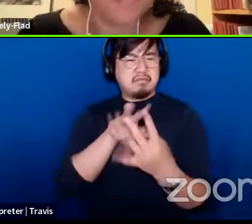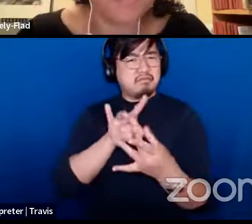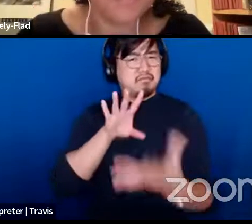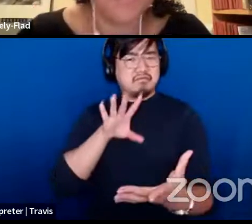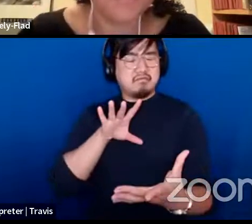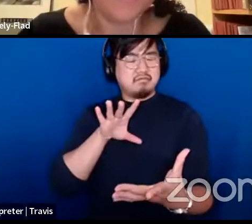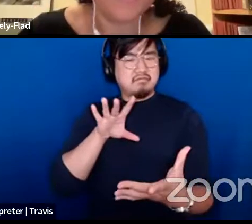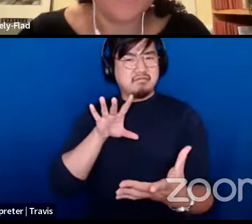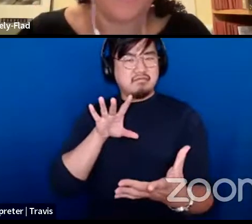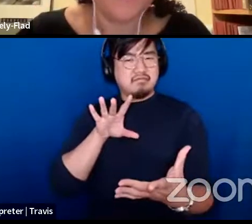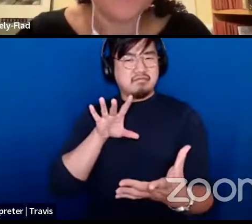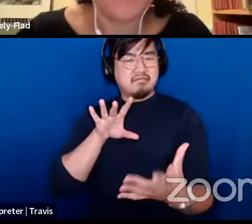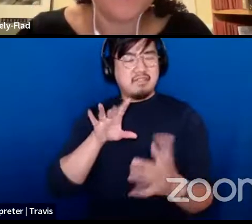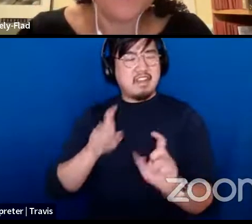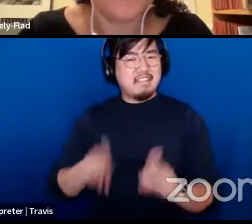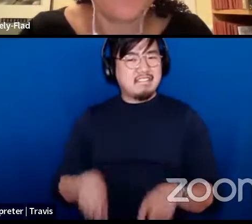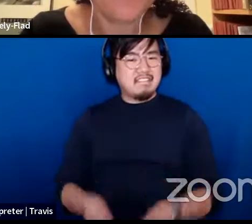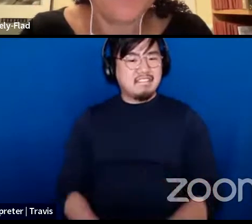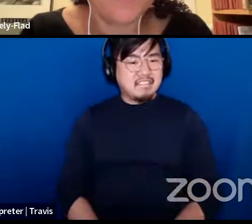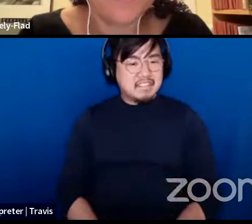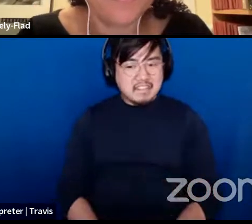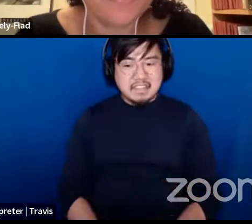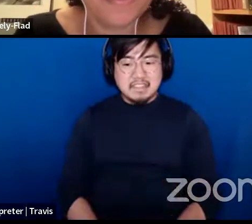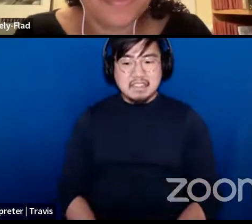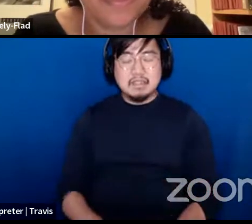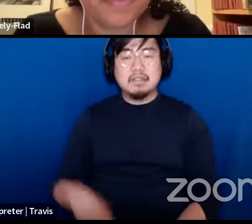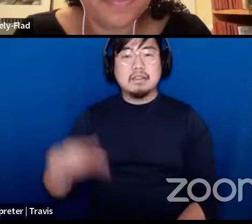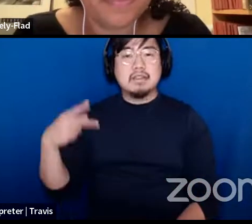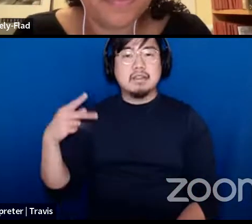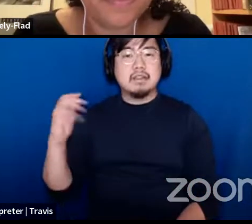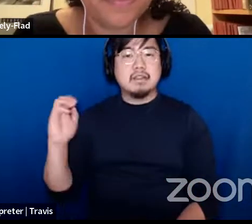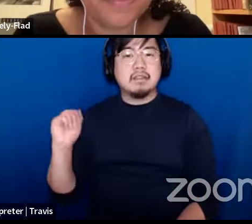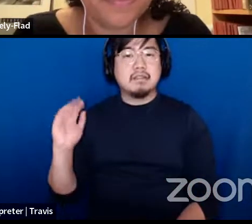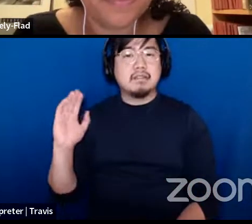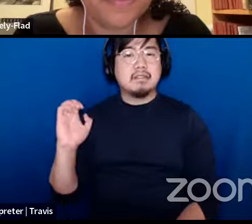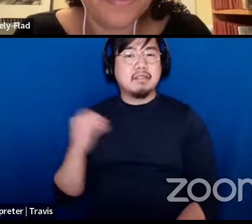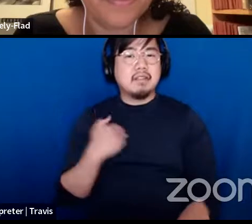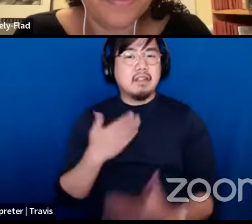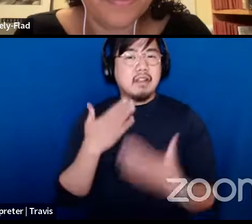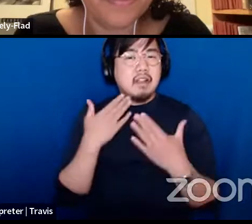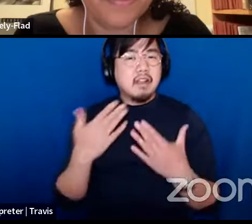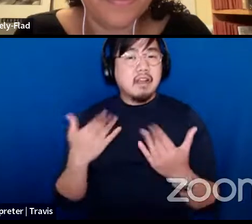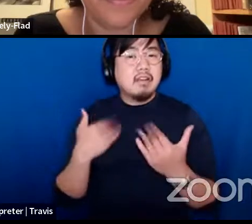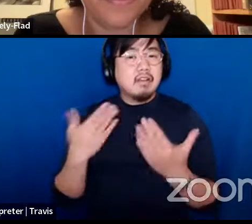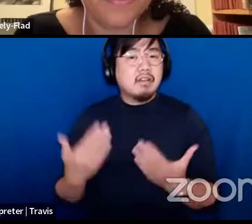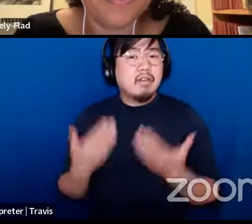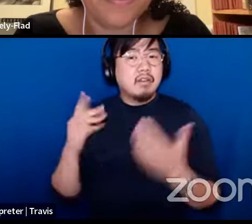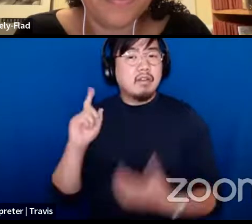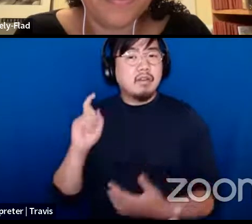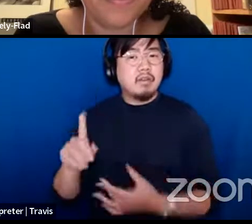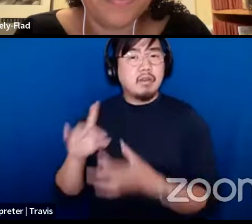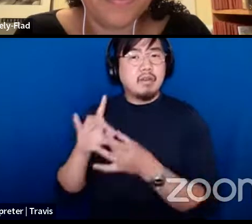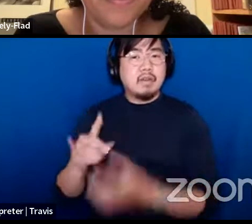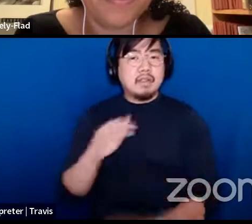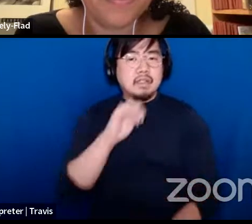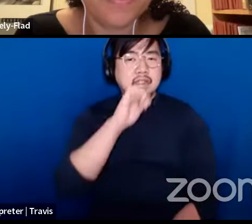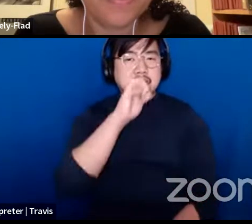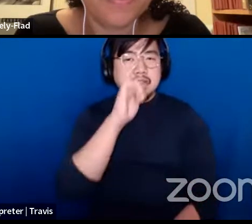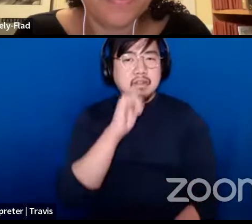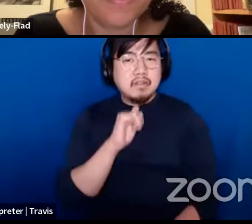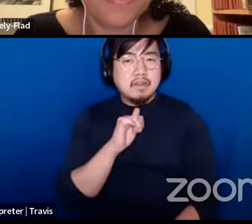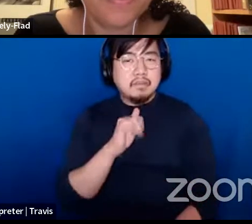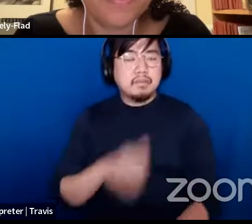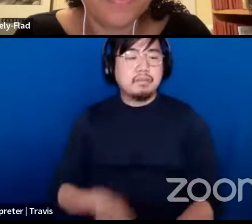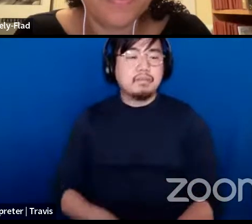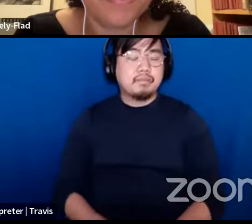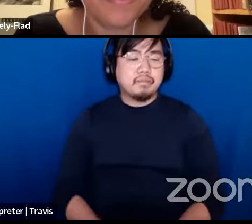Thank you. So now I'd like to offer a question that points to suffering. So